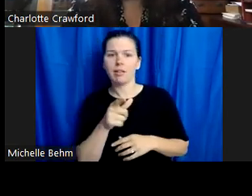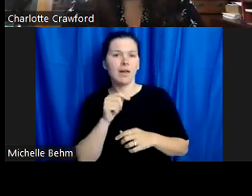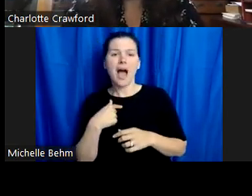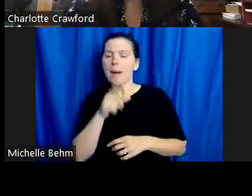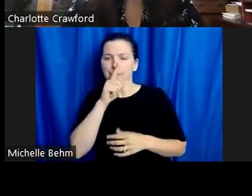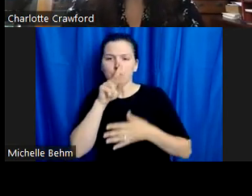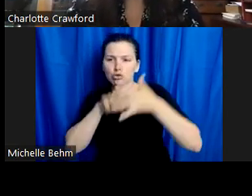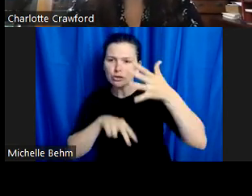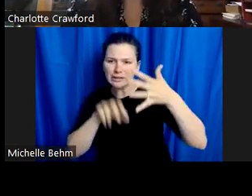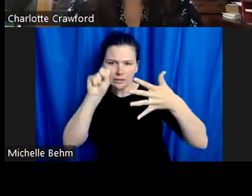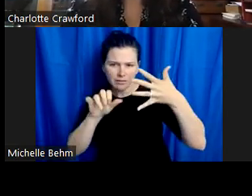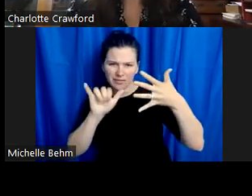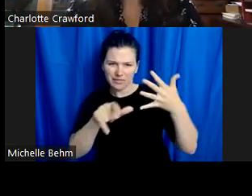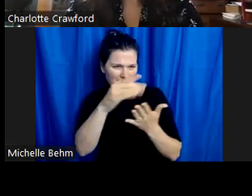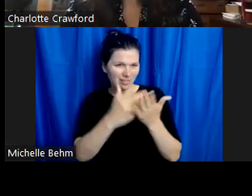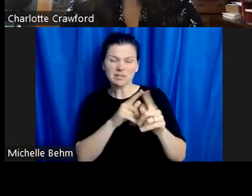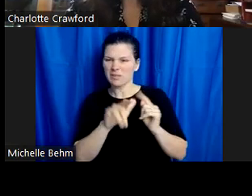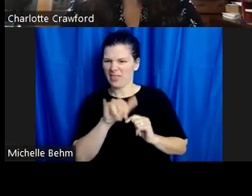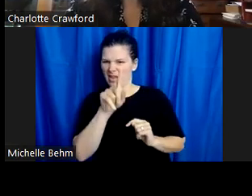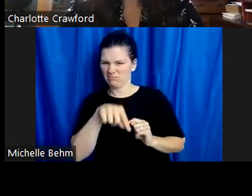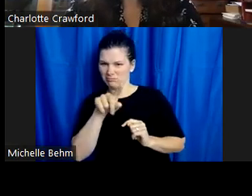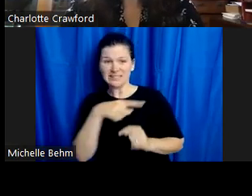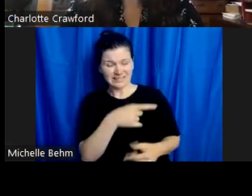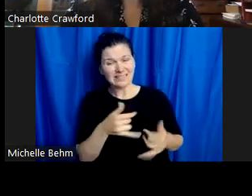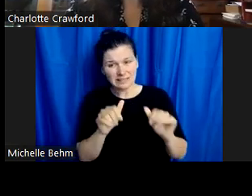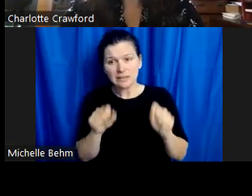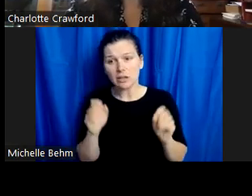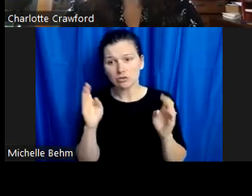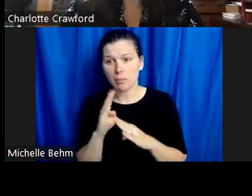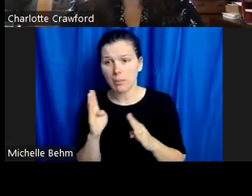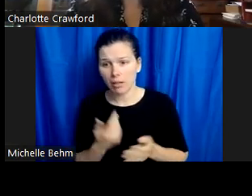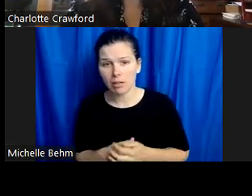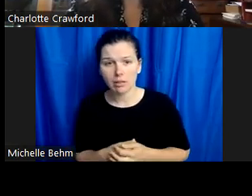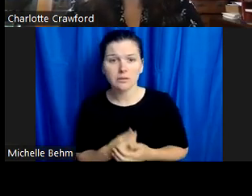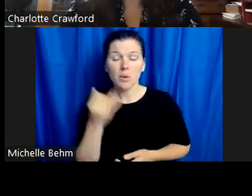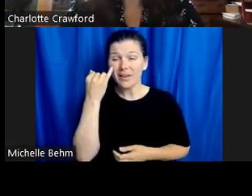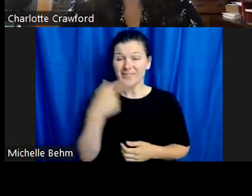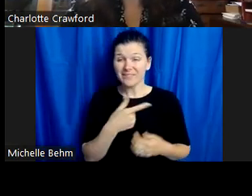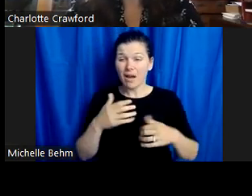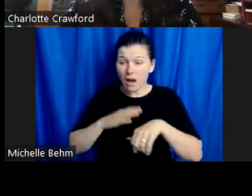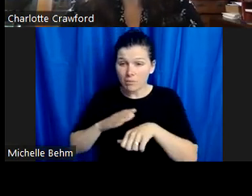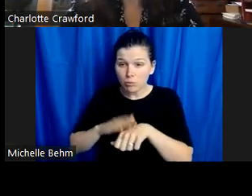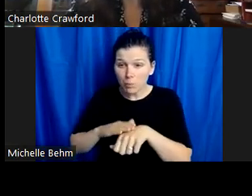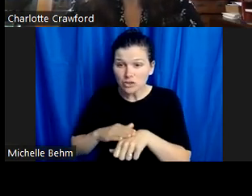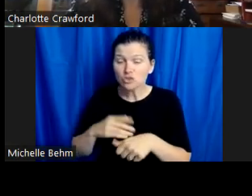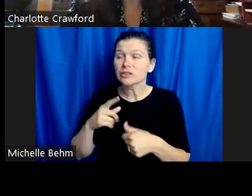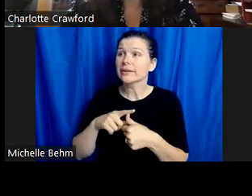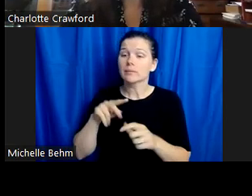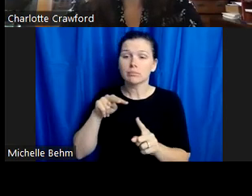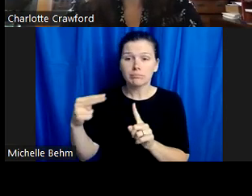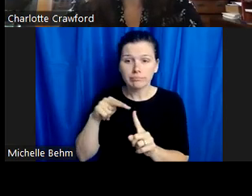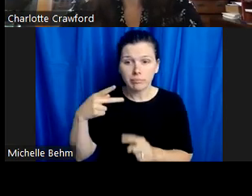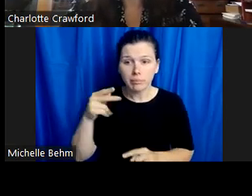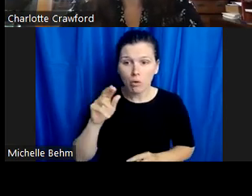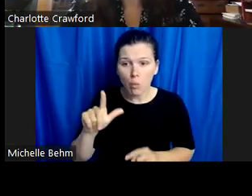to you. If they have an outstanding warrant, or they're on probation, or parole violations, that